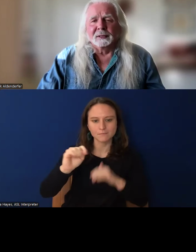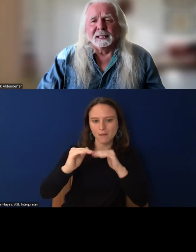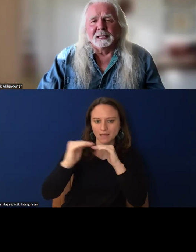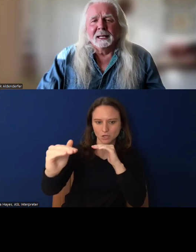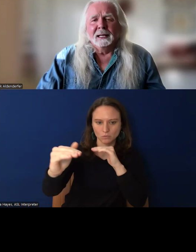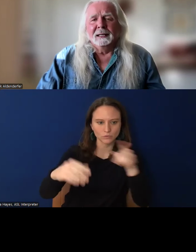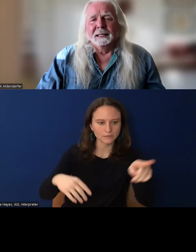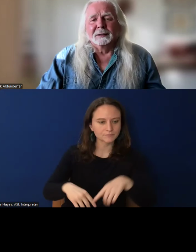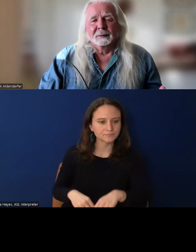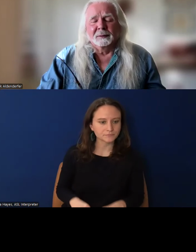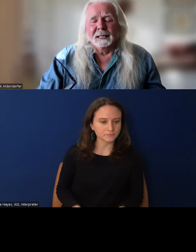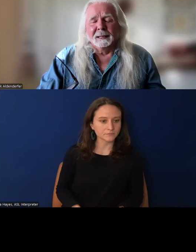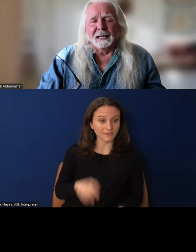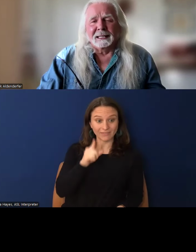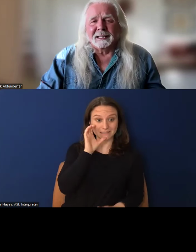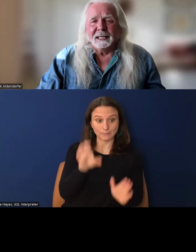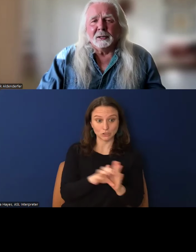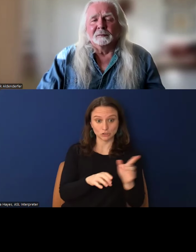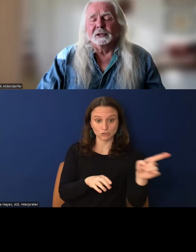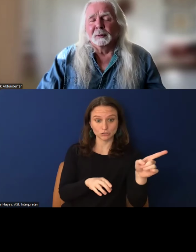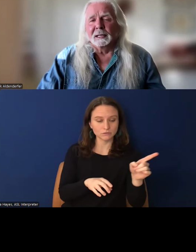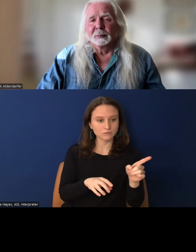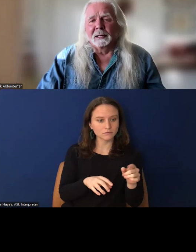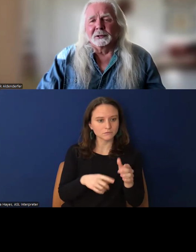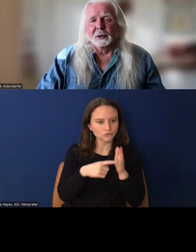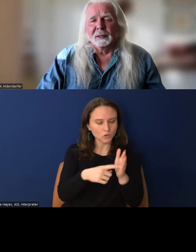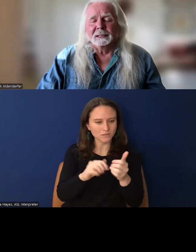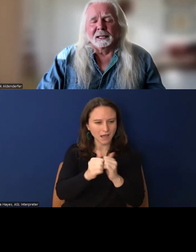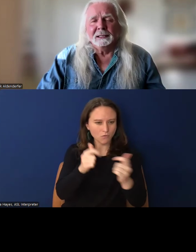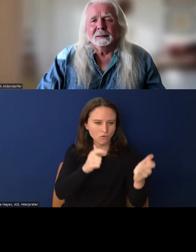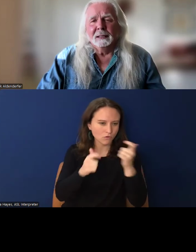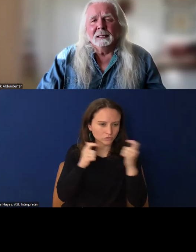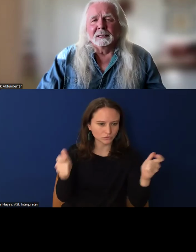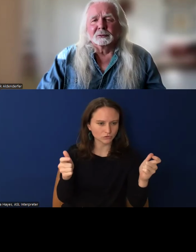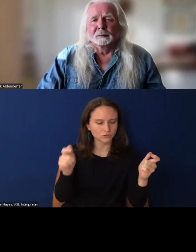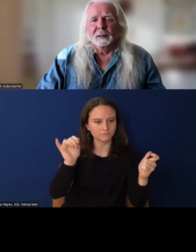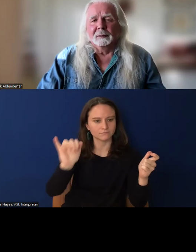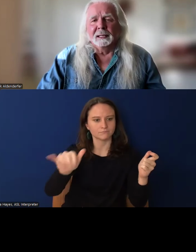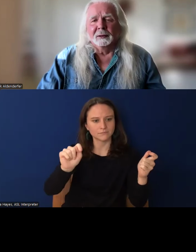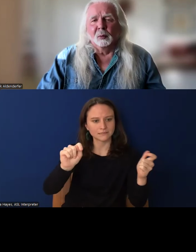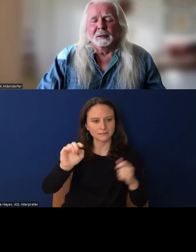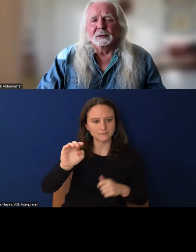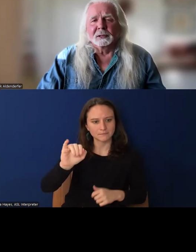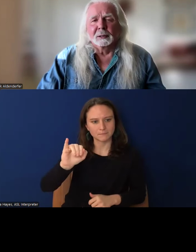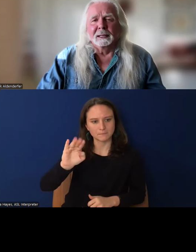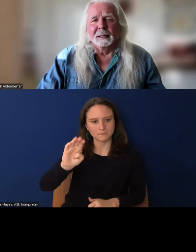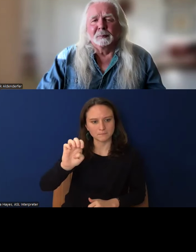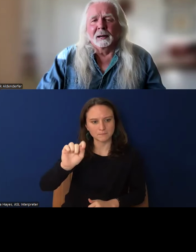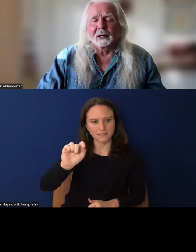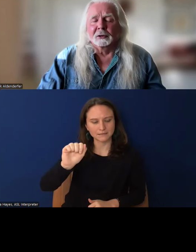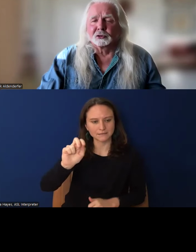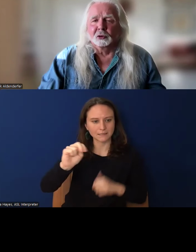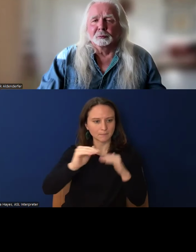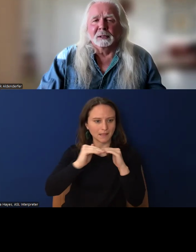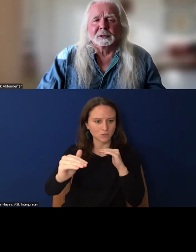is the extent of the Tibetan Plateau at its height. It's roughly the way in which the Tibetan